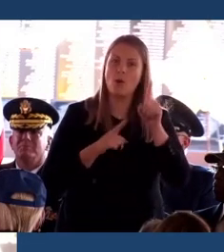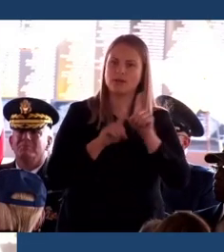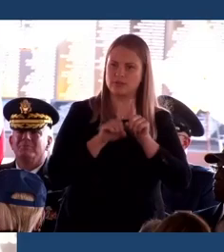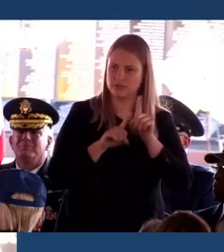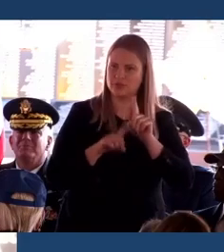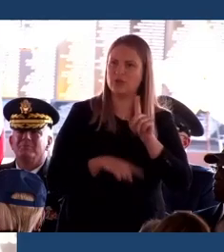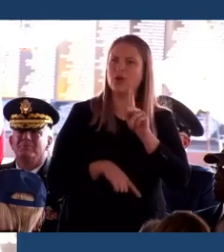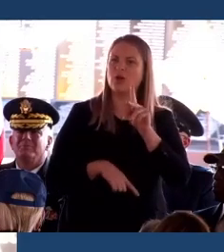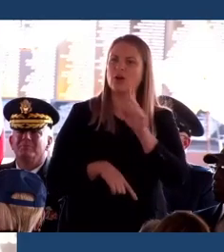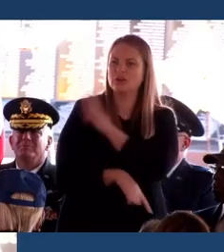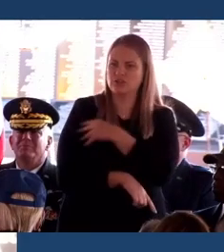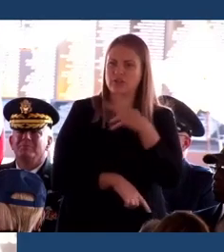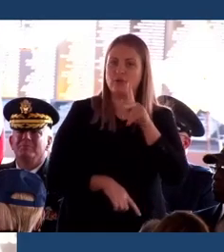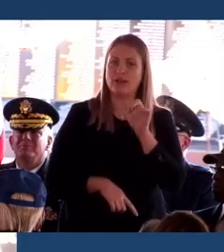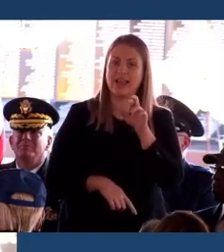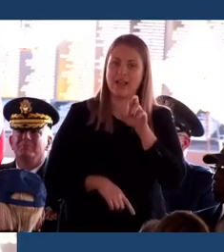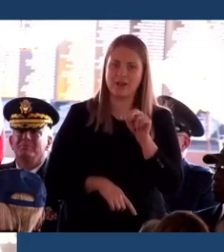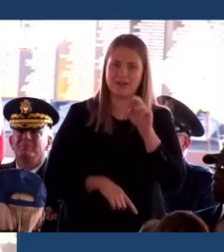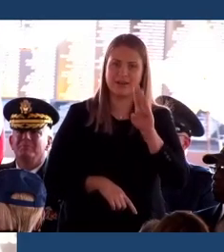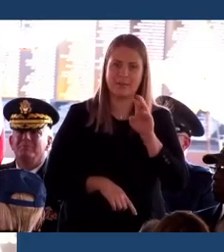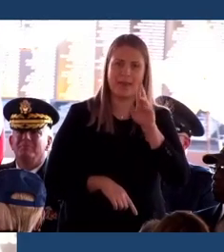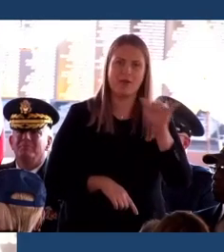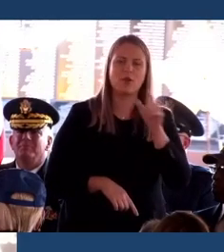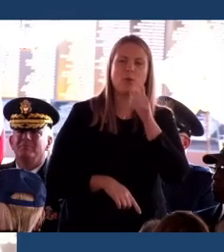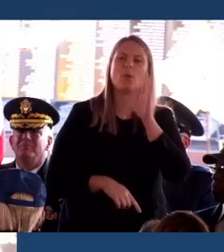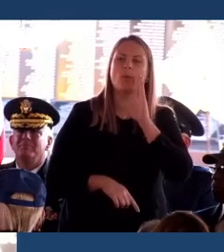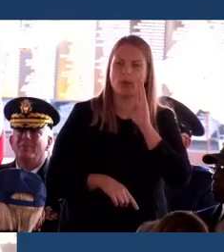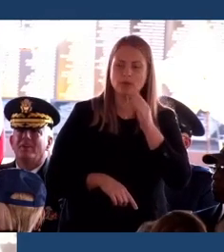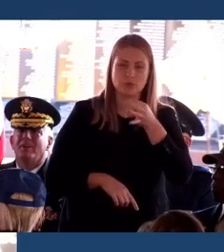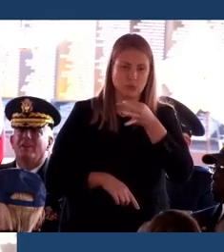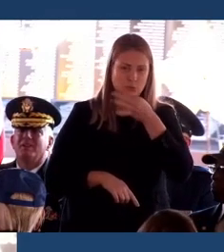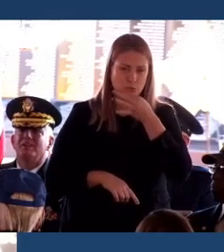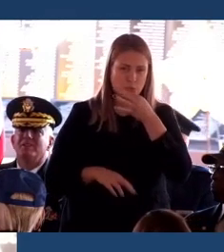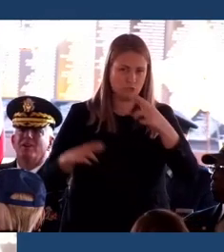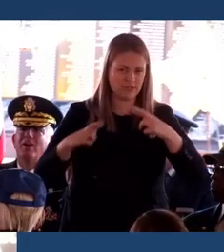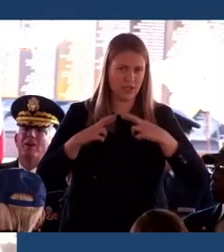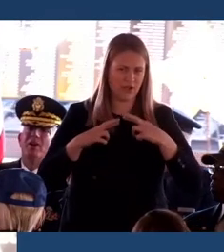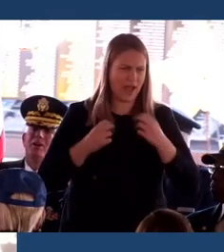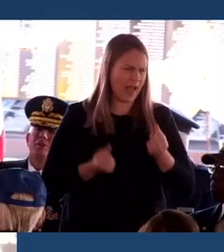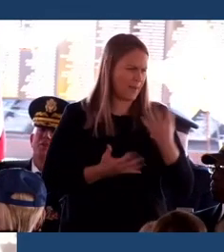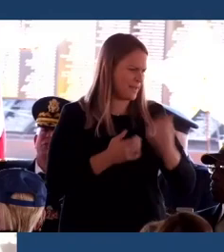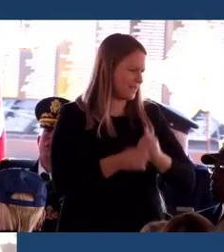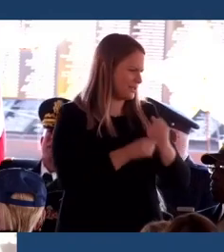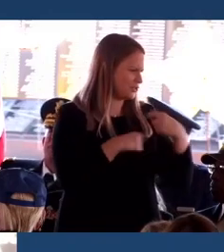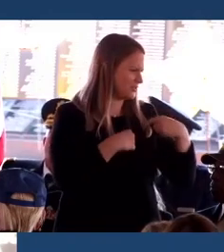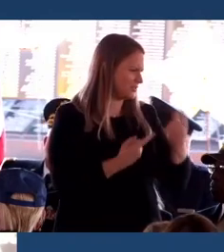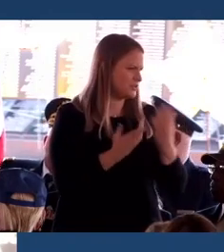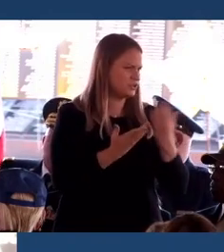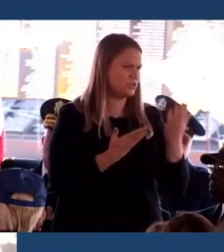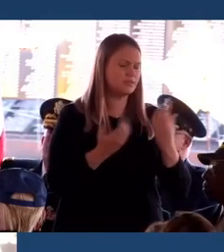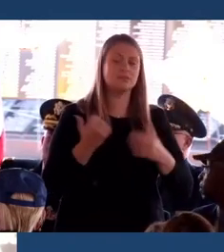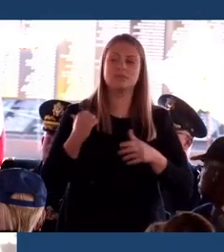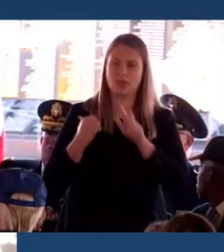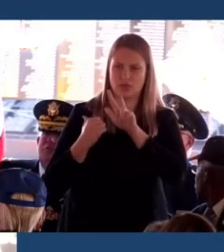General Karen Barry, who is on the verge of retiring after how many years of service, General?